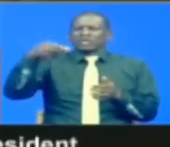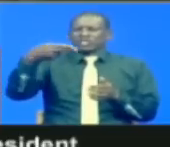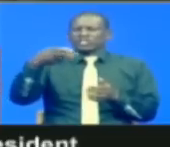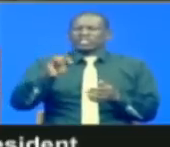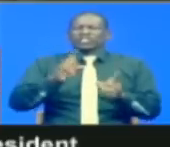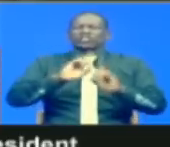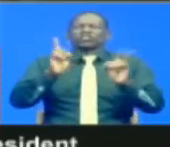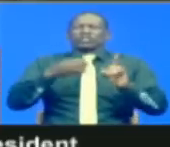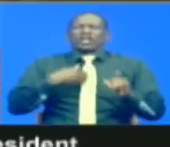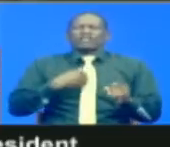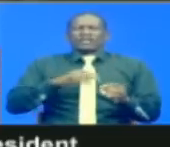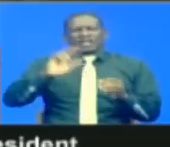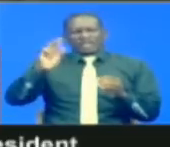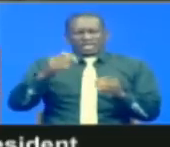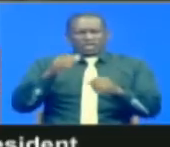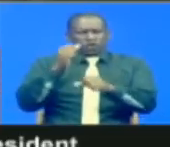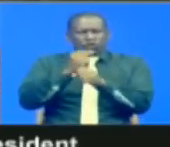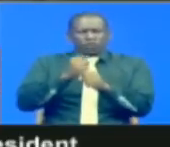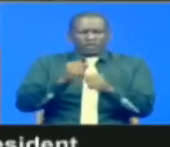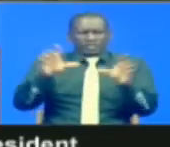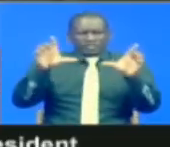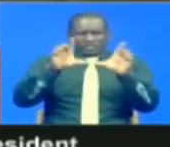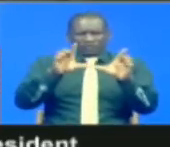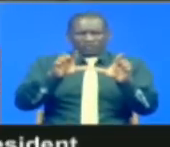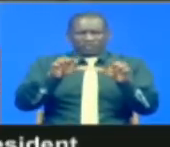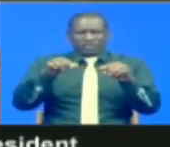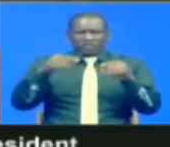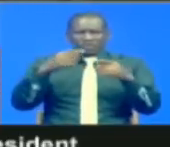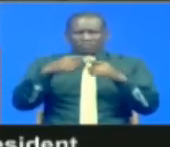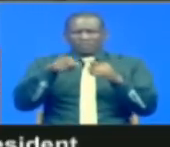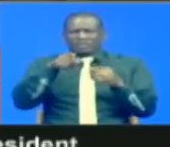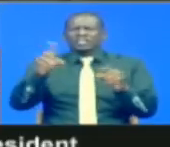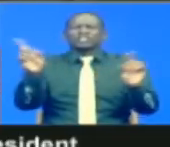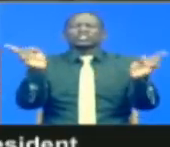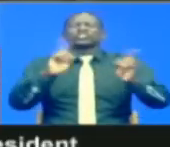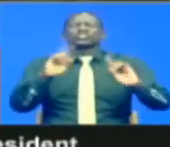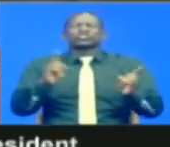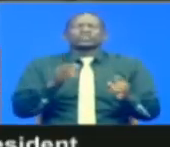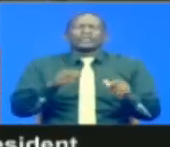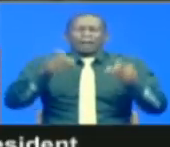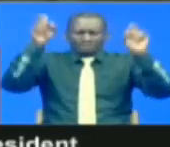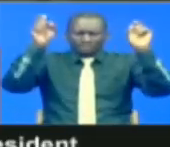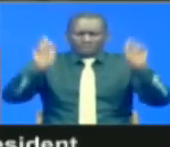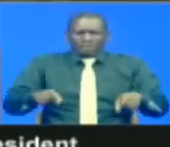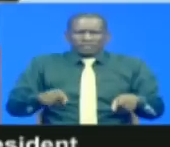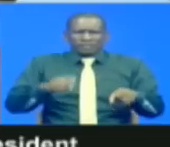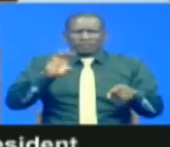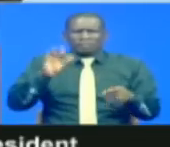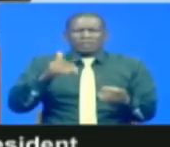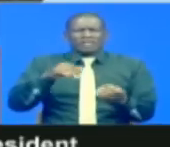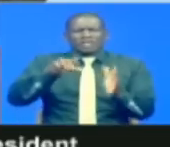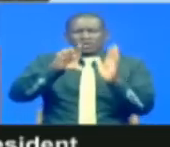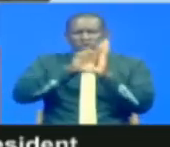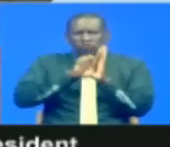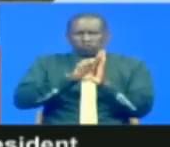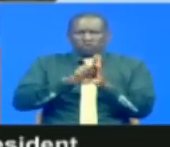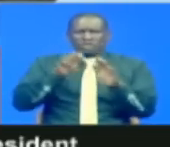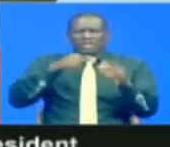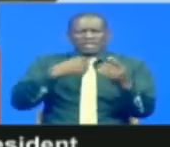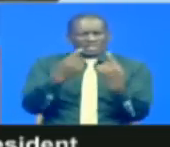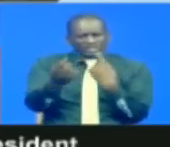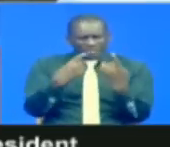certificate, we have already taken the view that it is not required by statute. In her